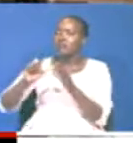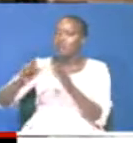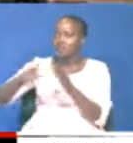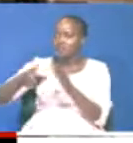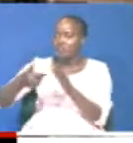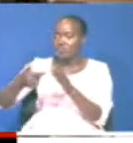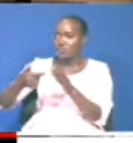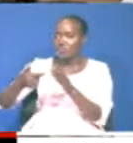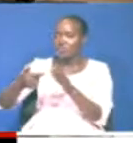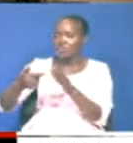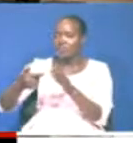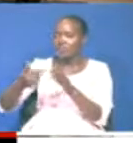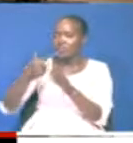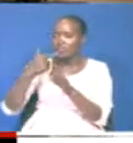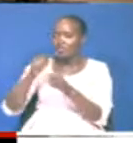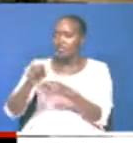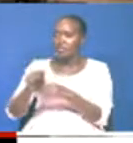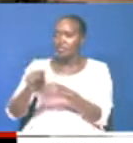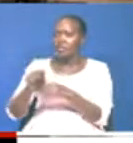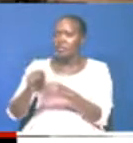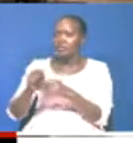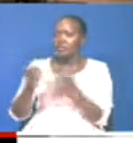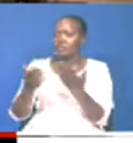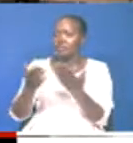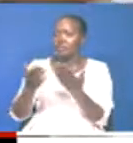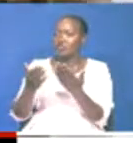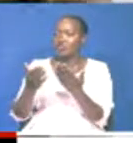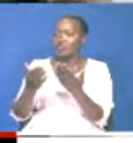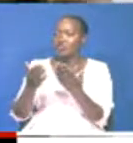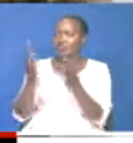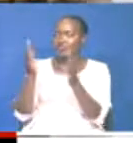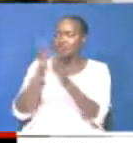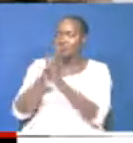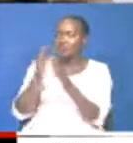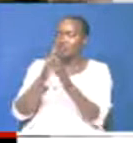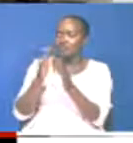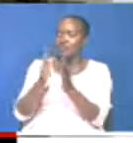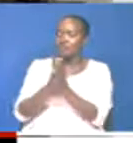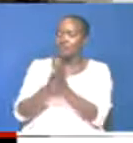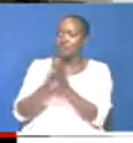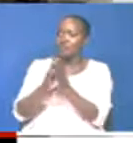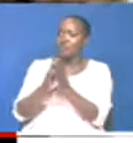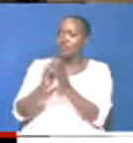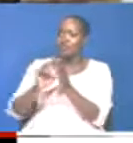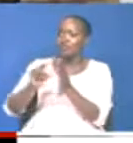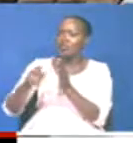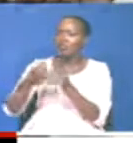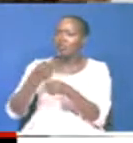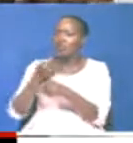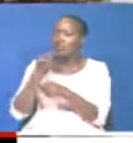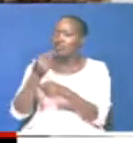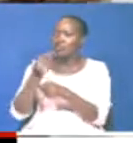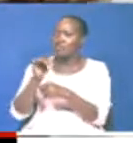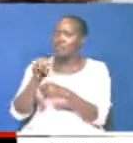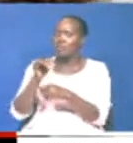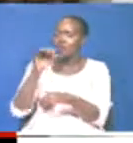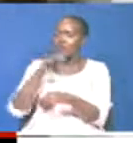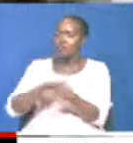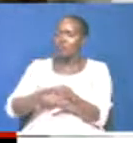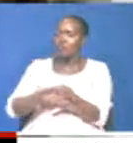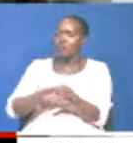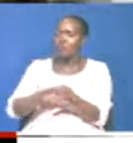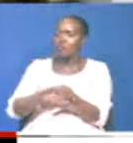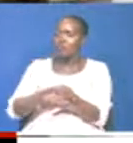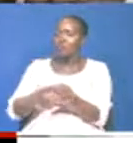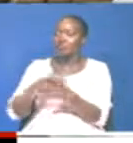60s. And despite she would actually hide that transistor radio, I would actually make sure that I got it, and that she would actually find